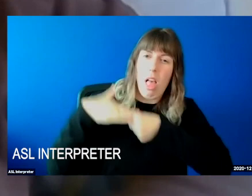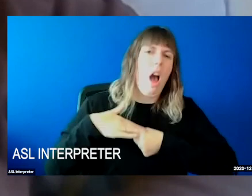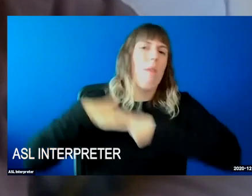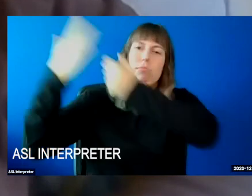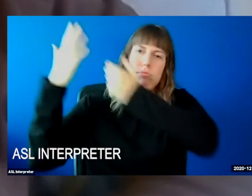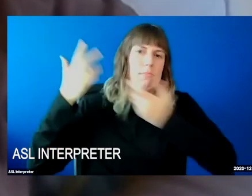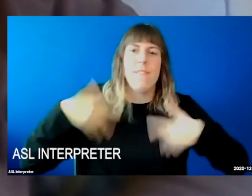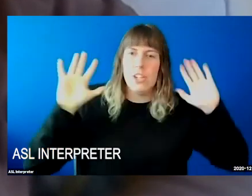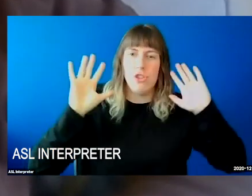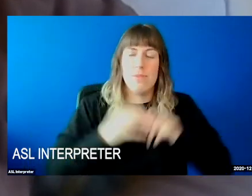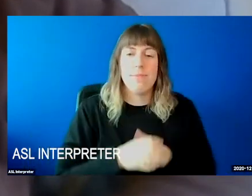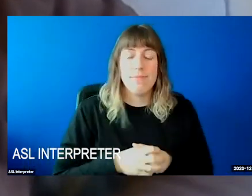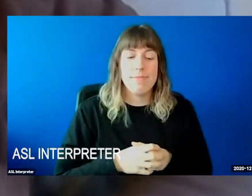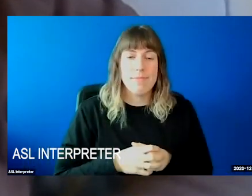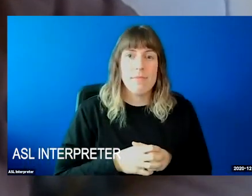combat oppression.